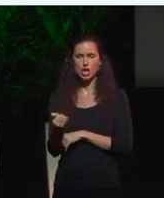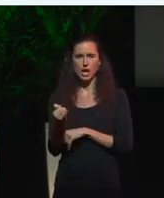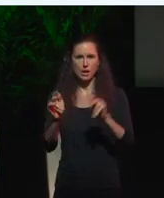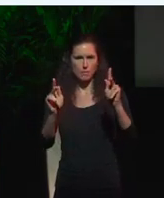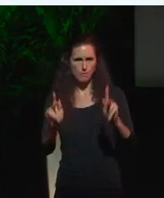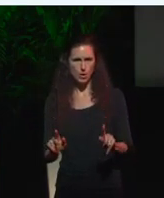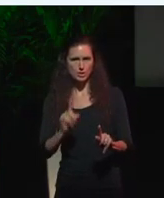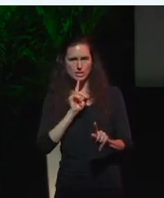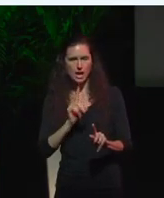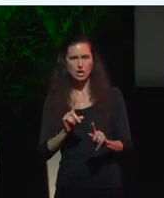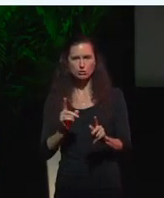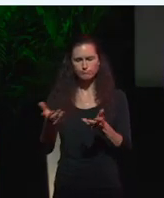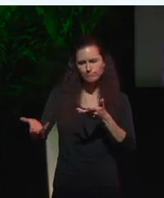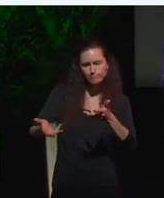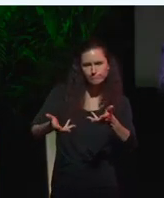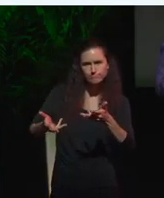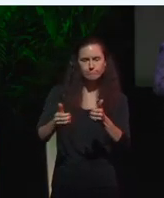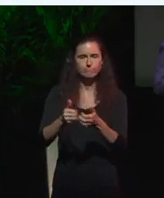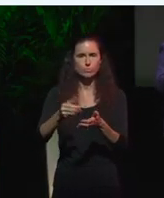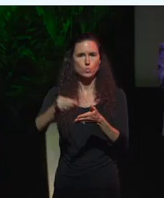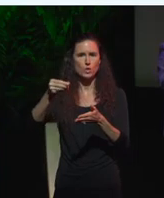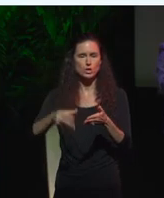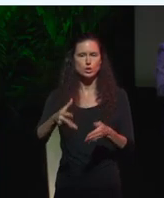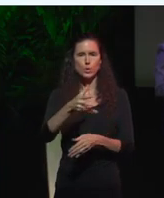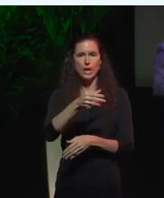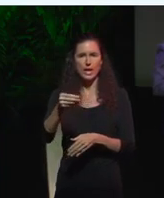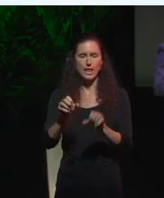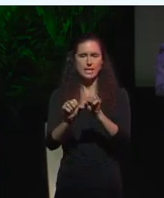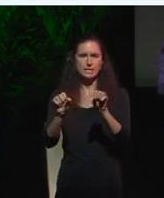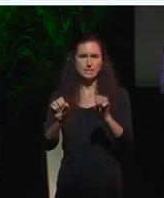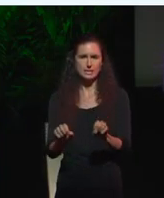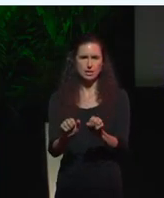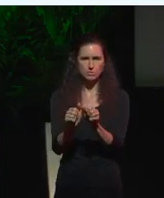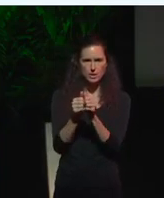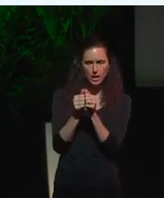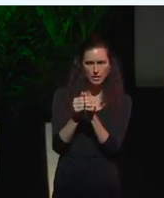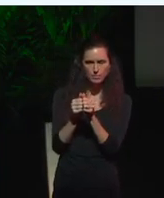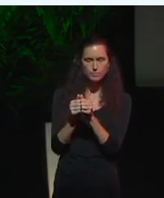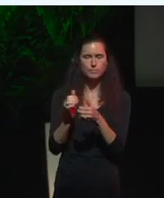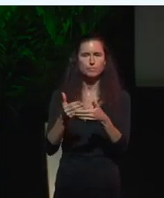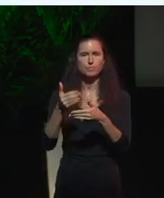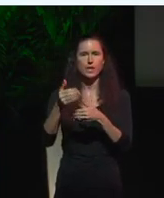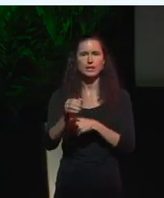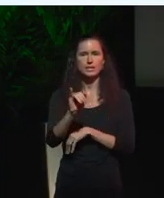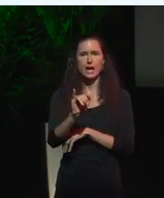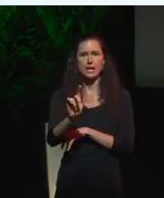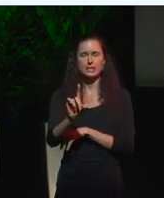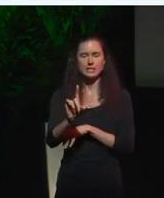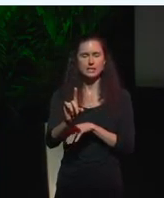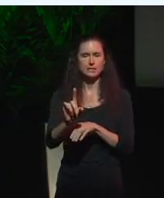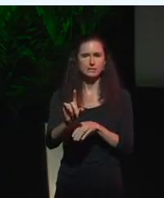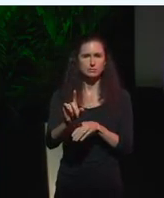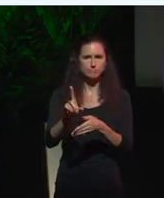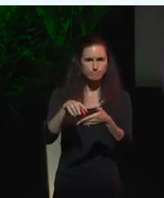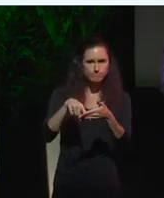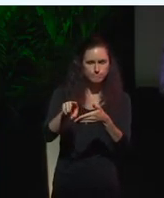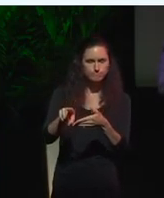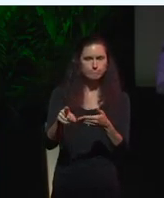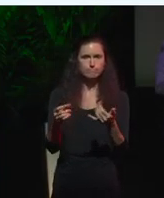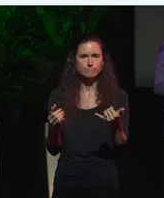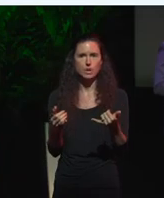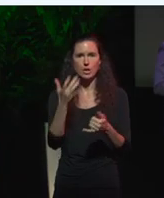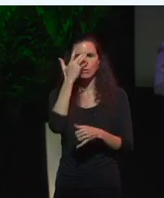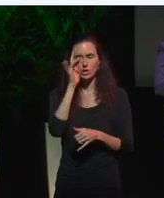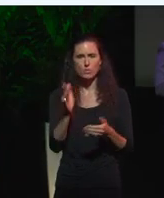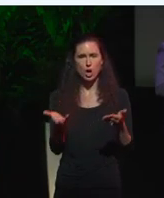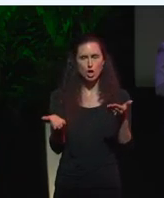actually interacting with the student and interacting with the system. Next is ID validation. In the case of Smarter